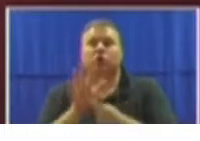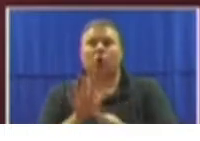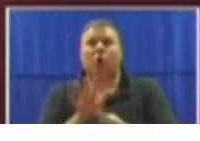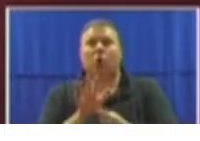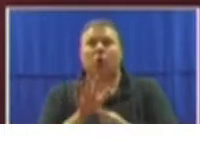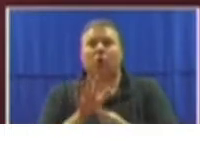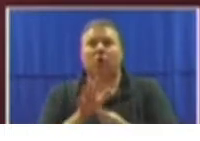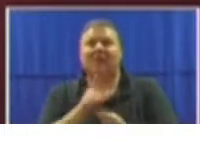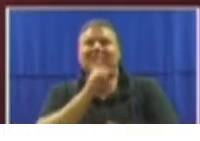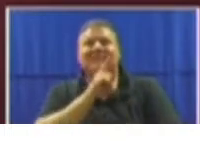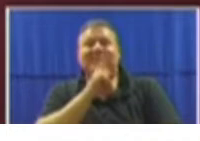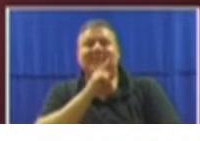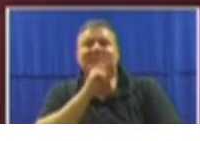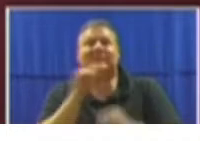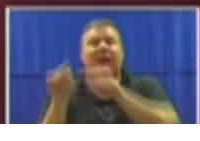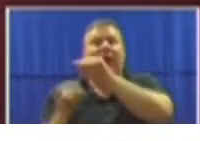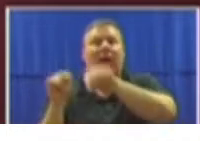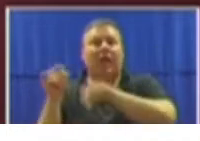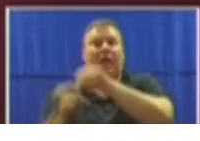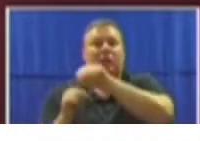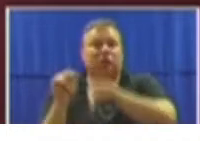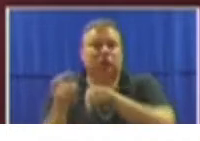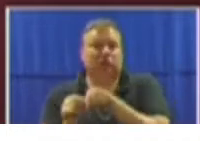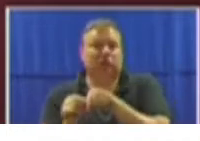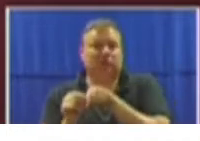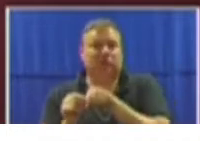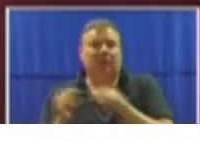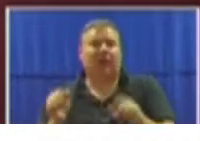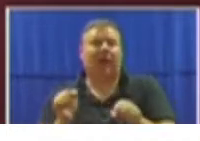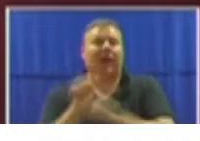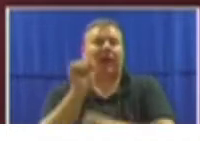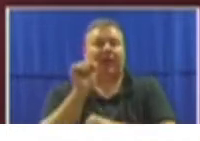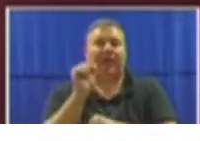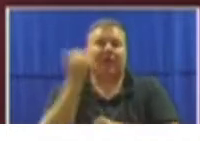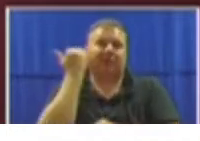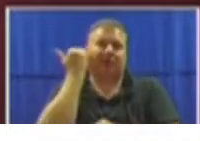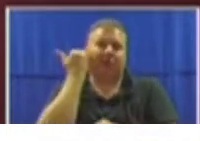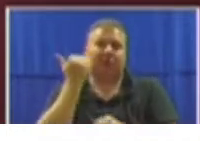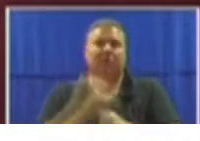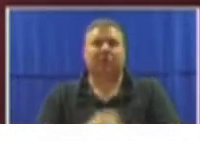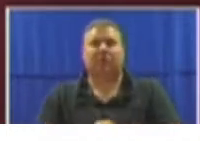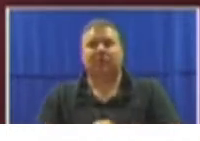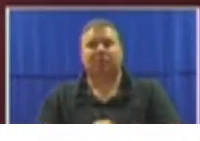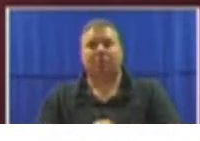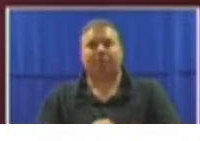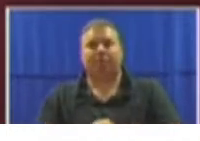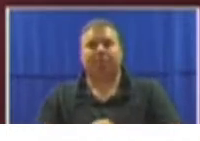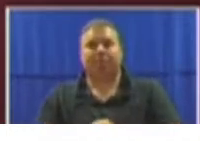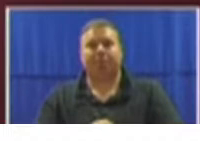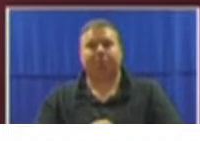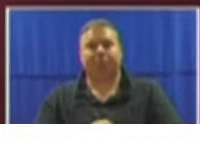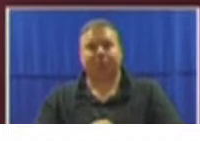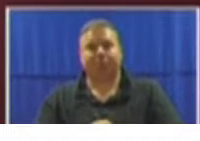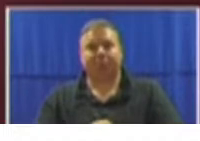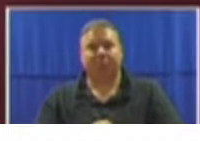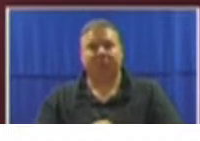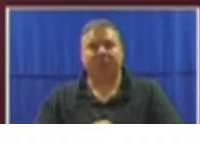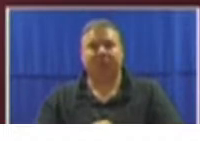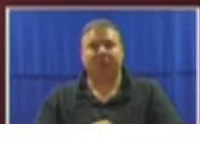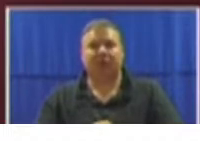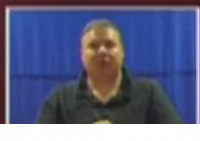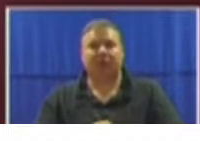testing allegations made against our governing dispensation. The commission of